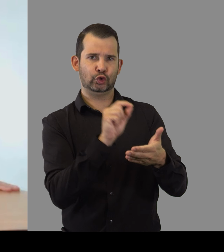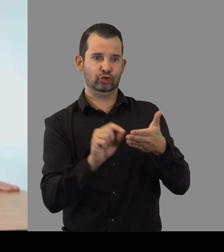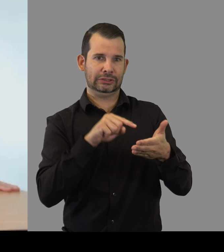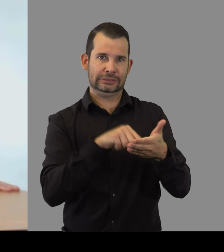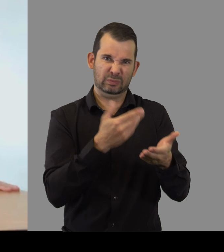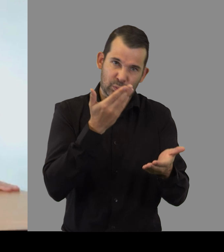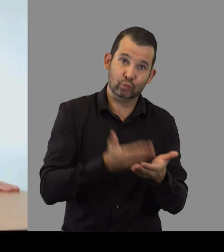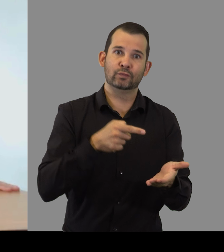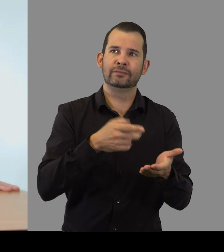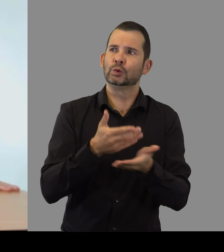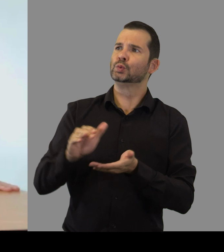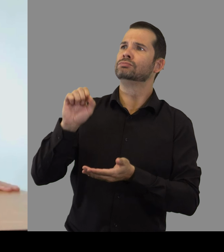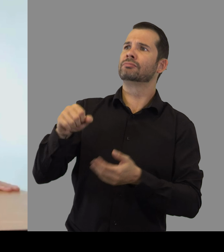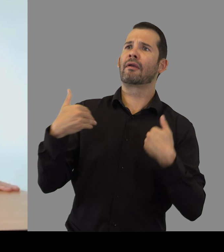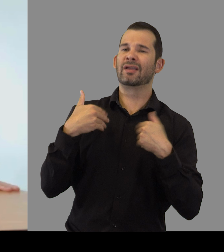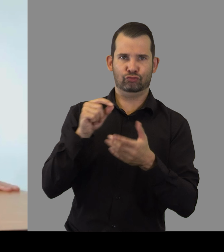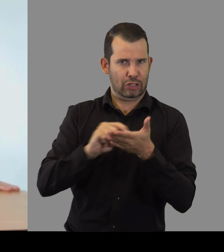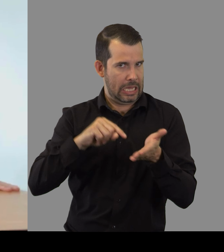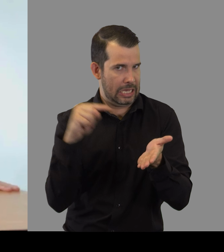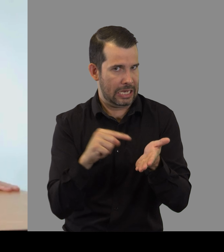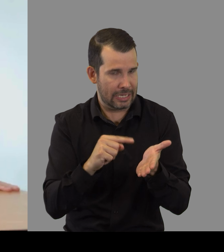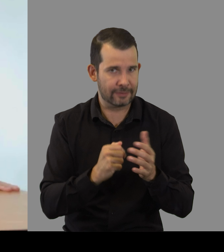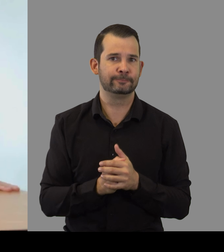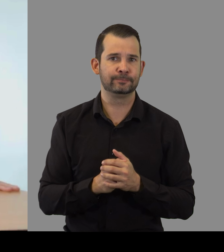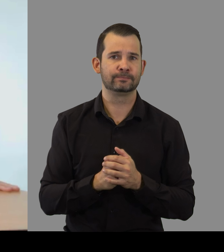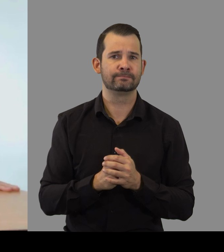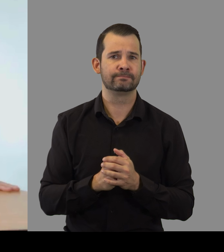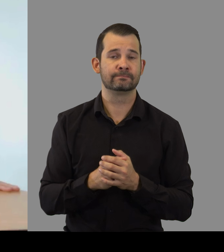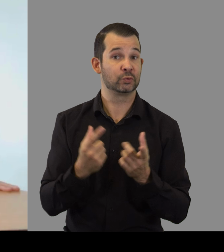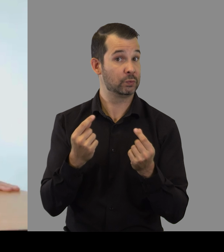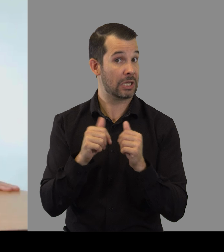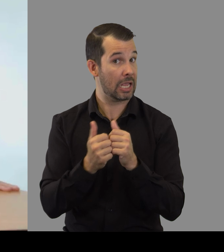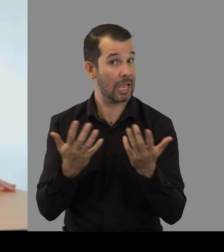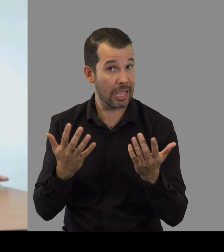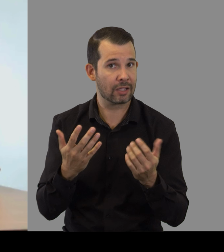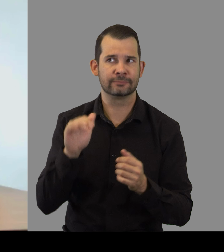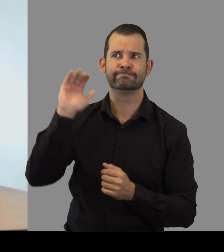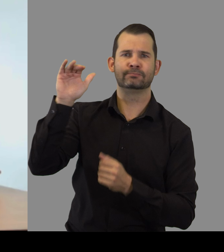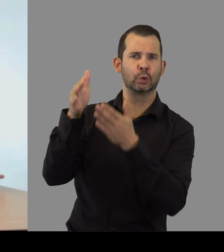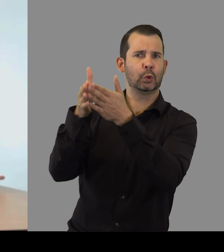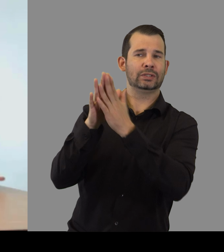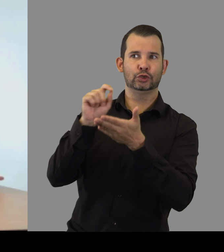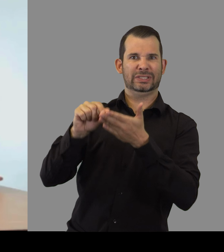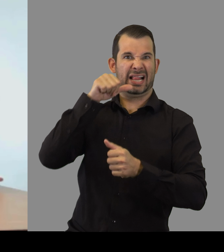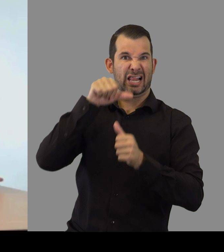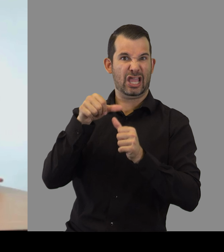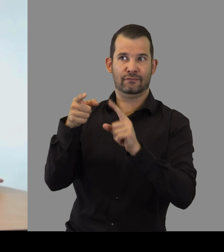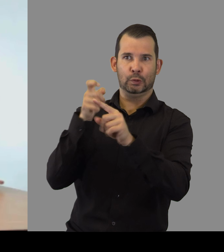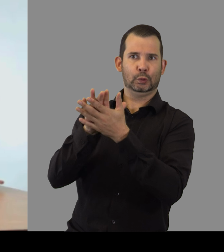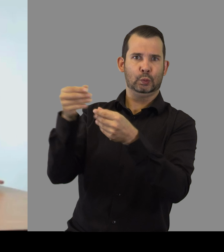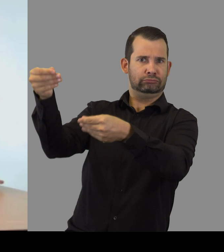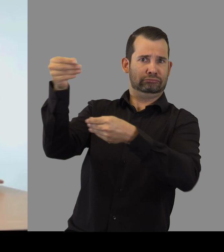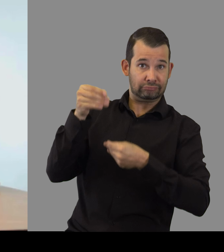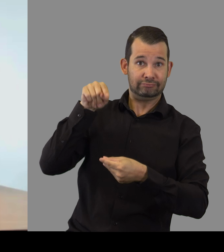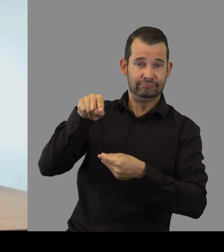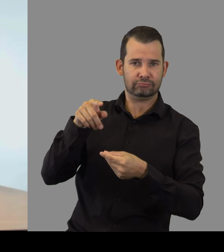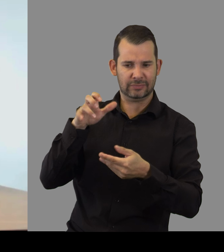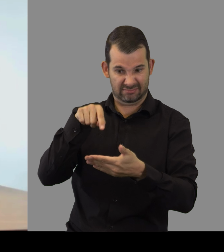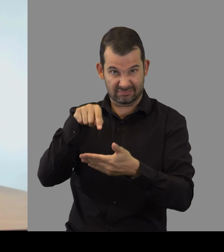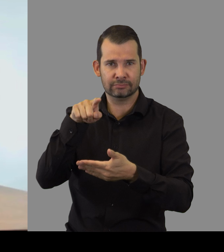obtain written proof of the exclusion in writing. To do this, you can request a written letter from the